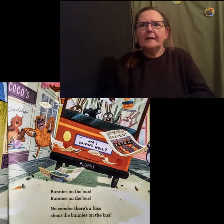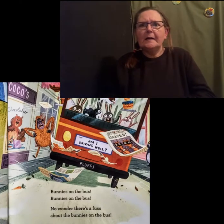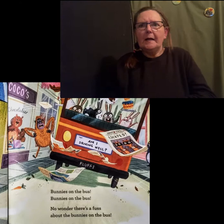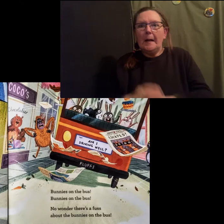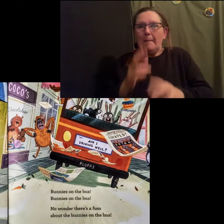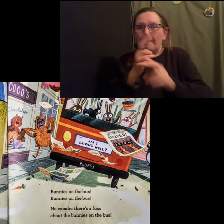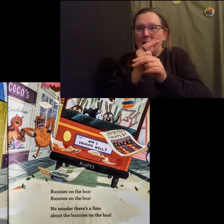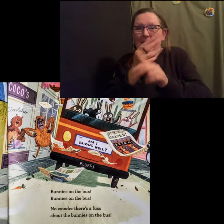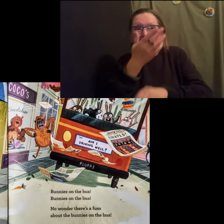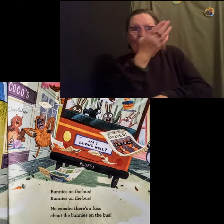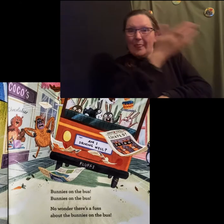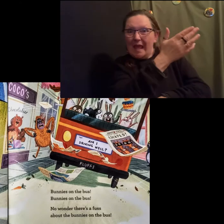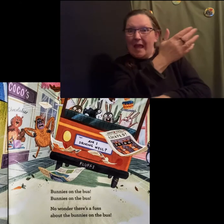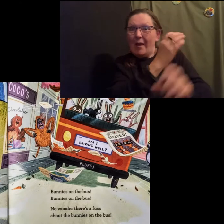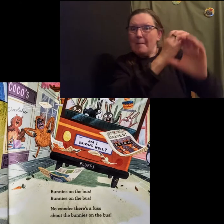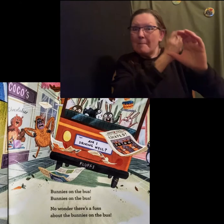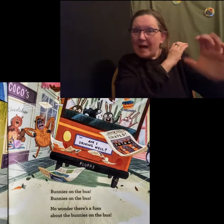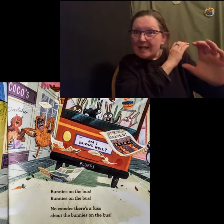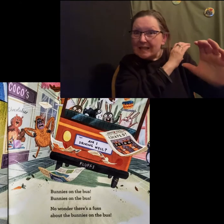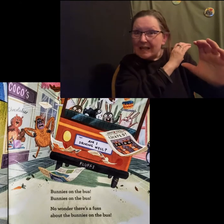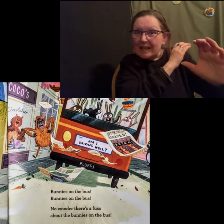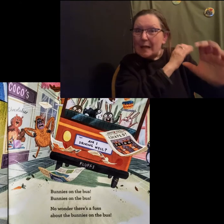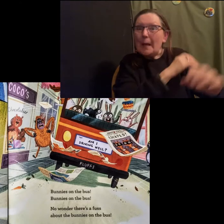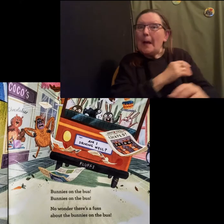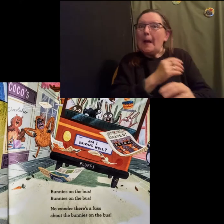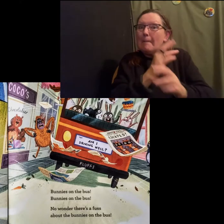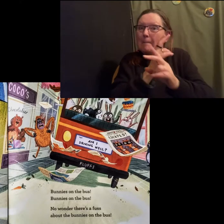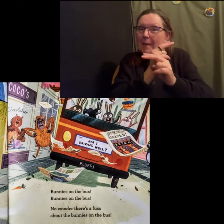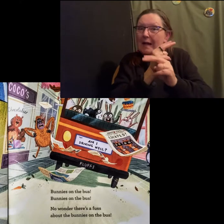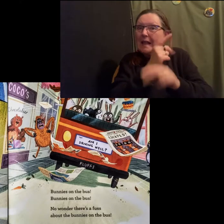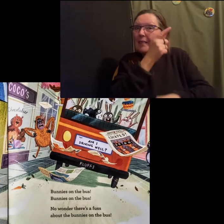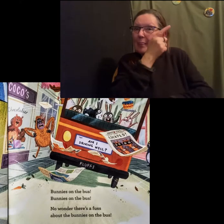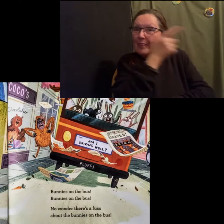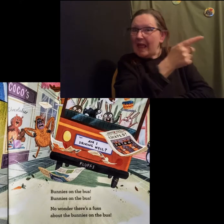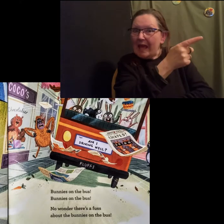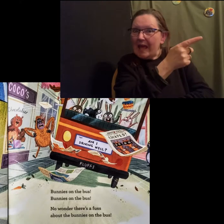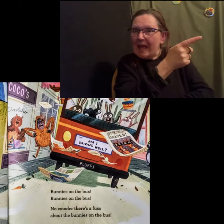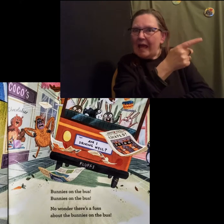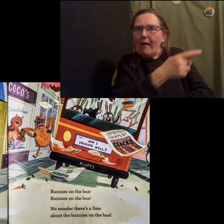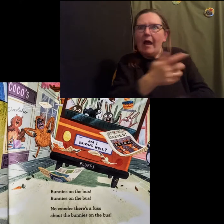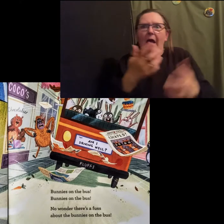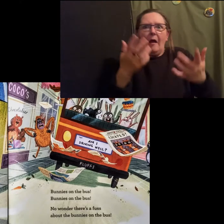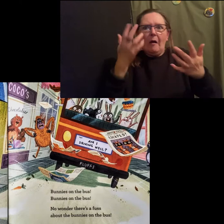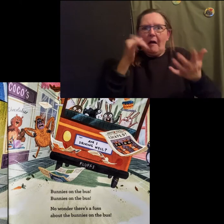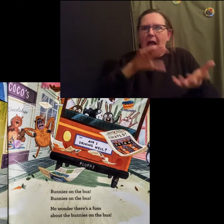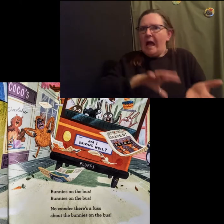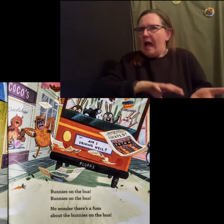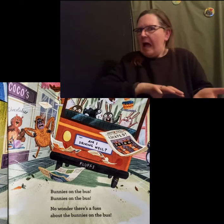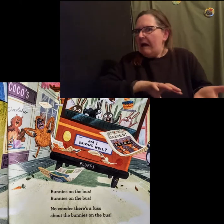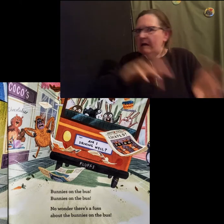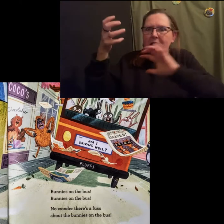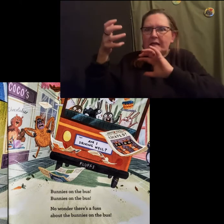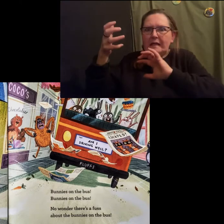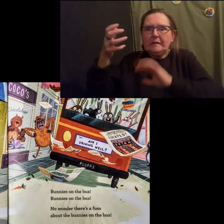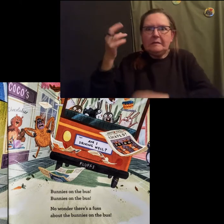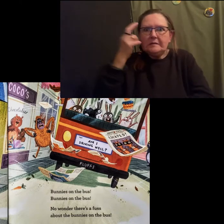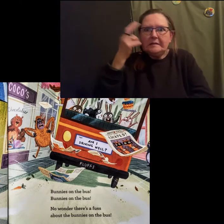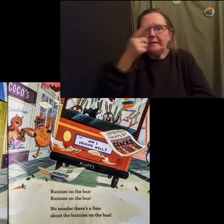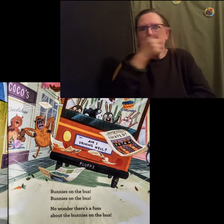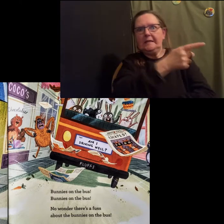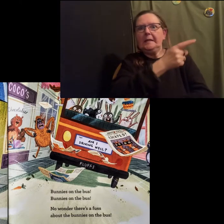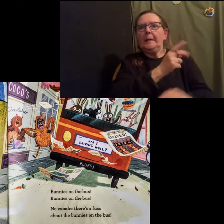Bunnies on the bus! Bunnies on the bus! No wonder there's a fuss about bunnies on the bus!